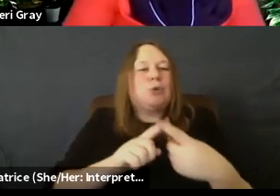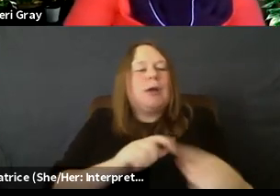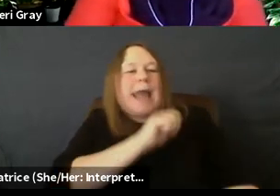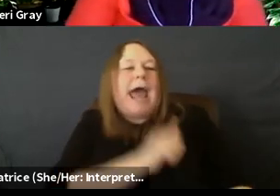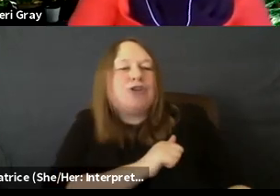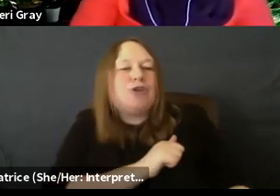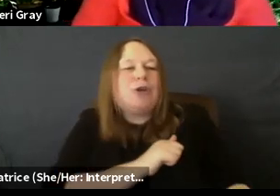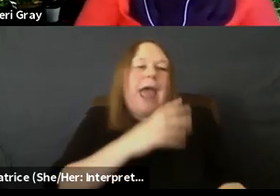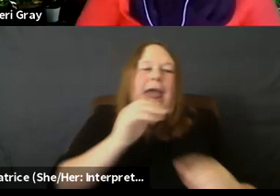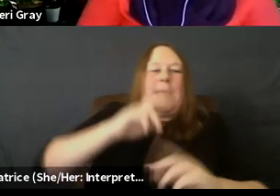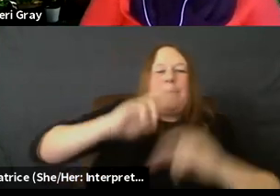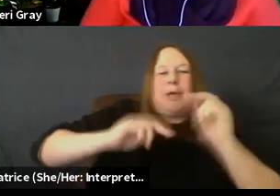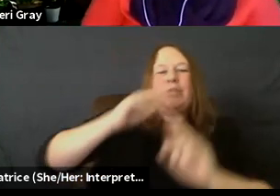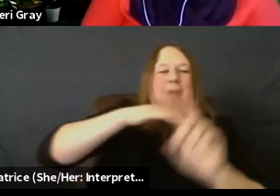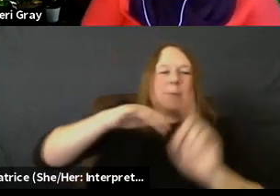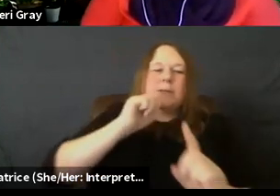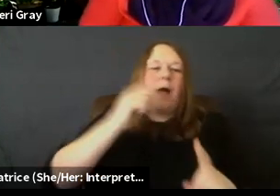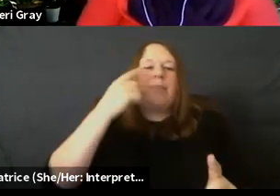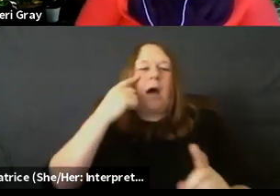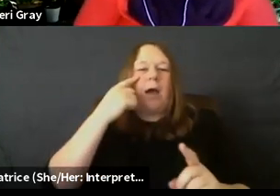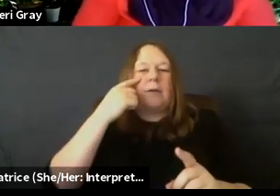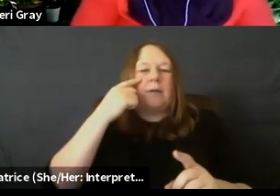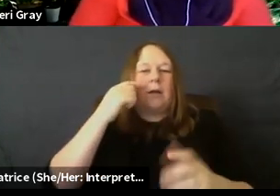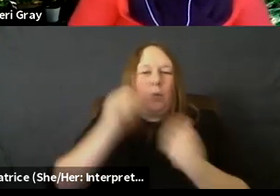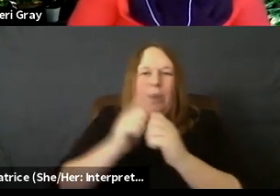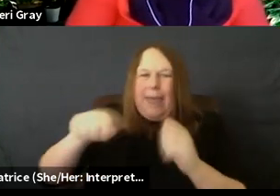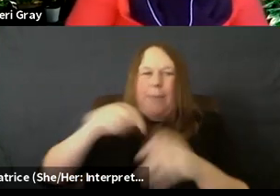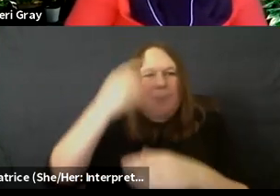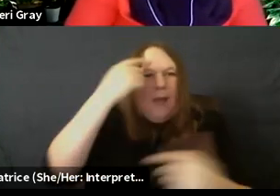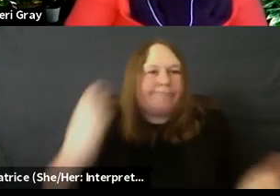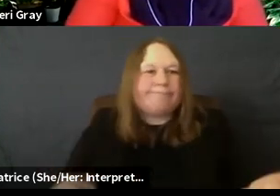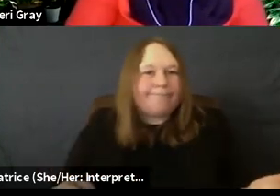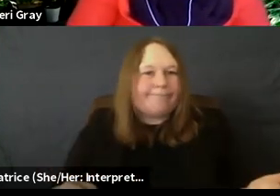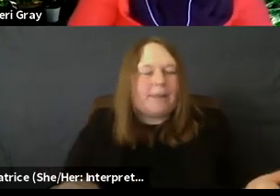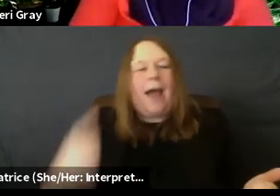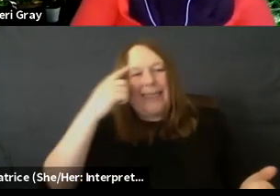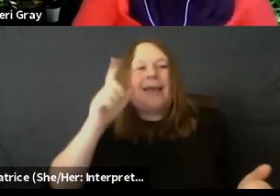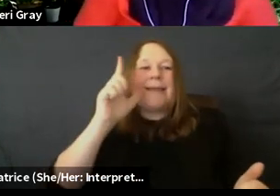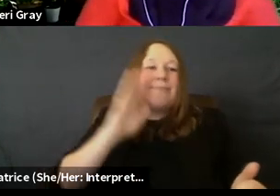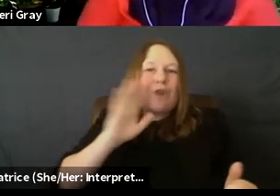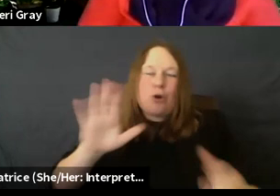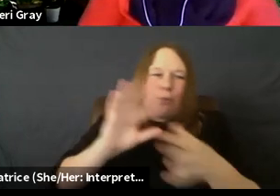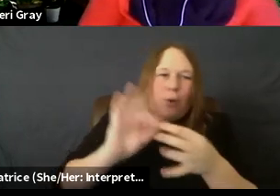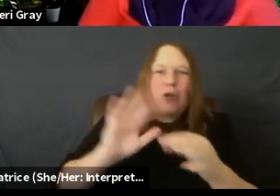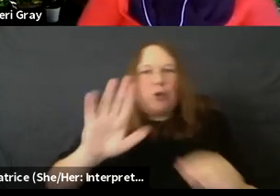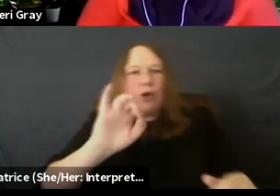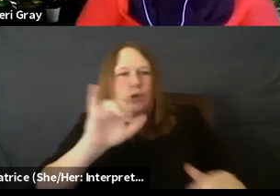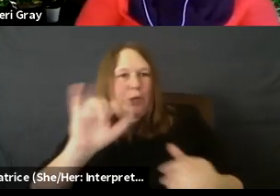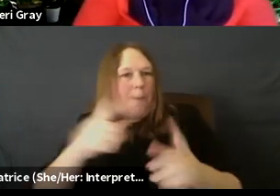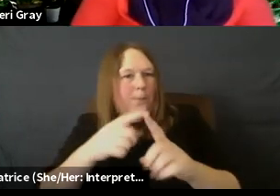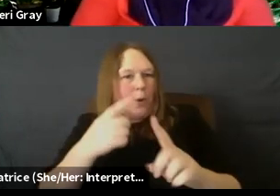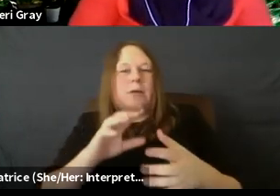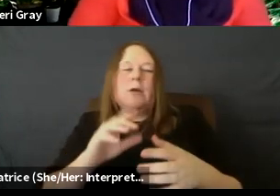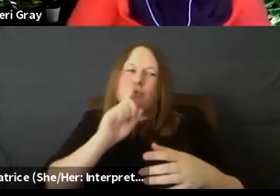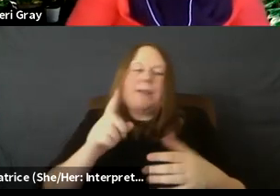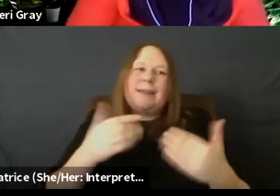built environment that was not thought of with them in mind. And so I think Lydia's point and your point on this are really, really